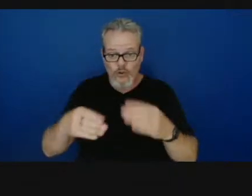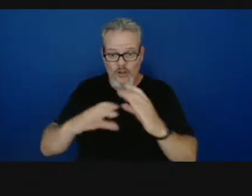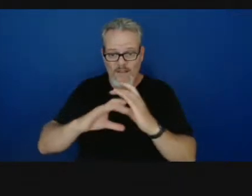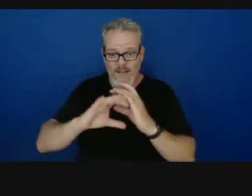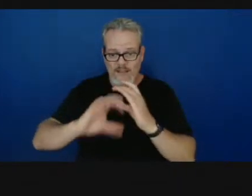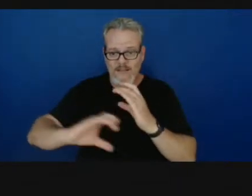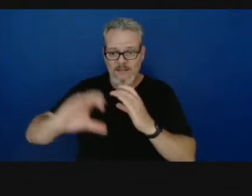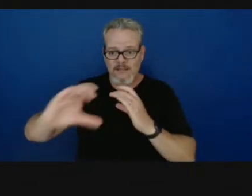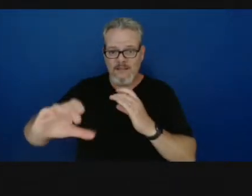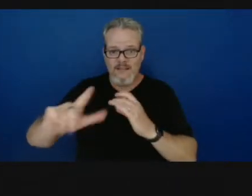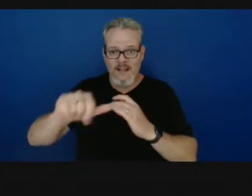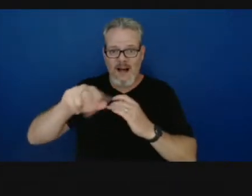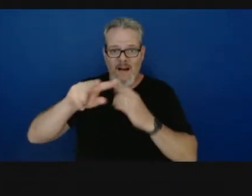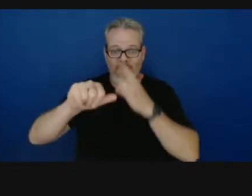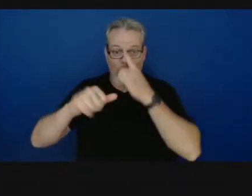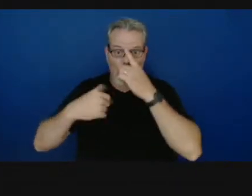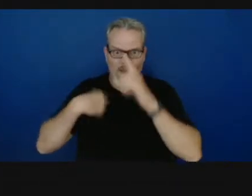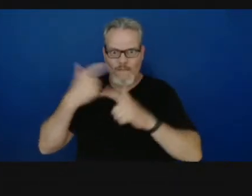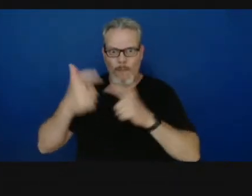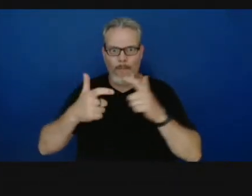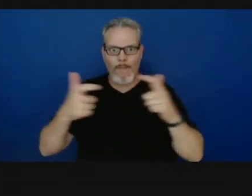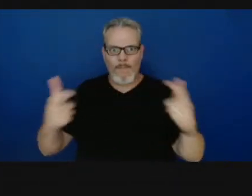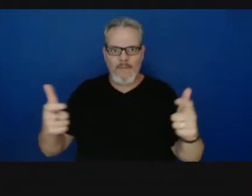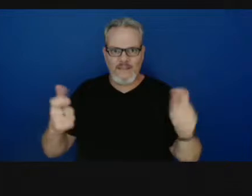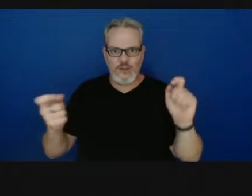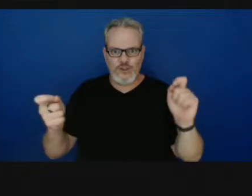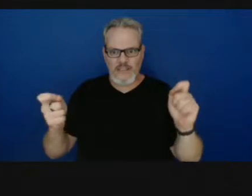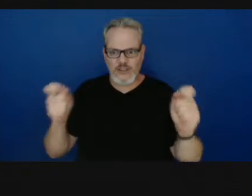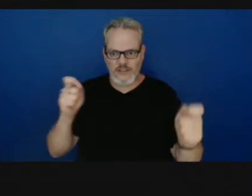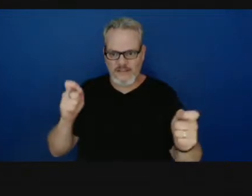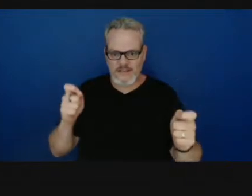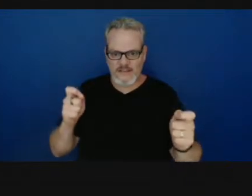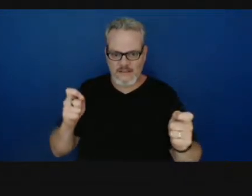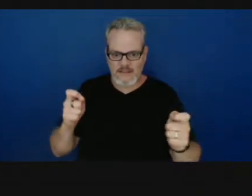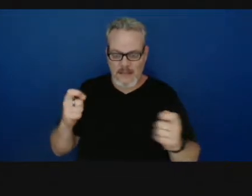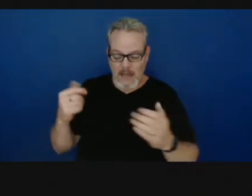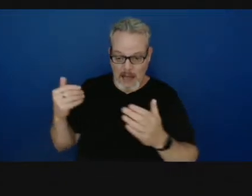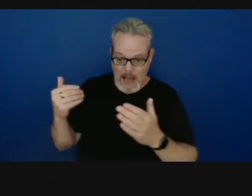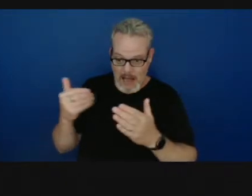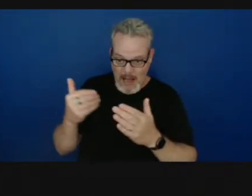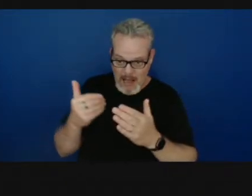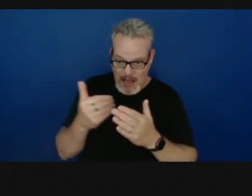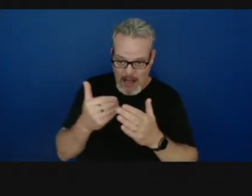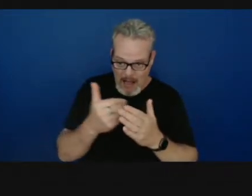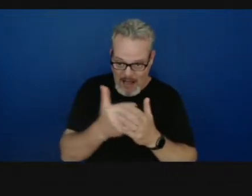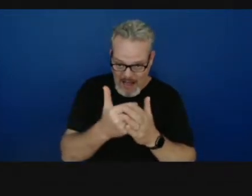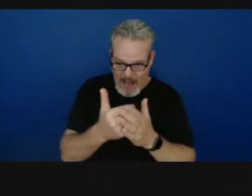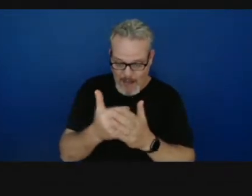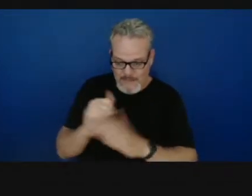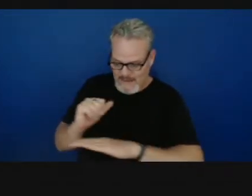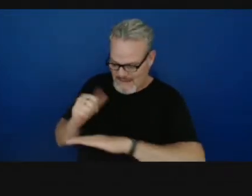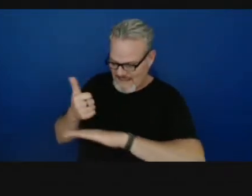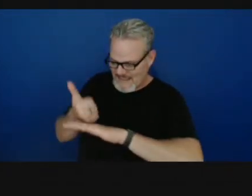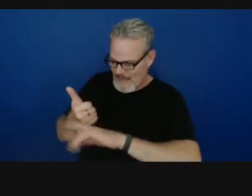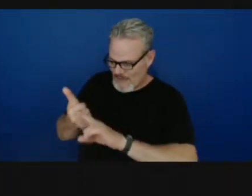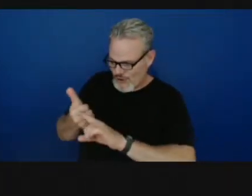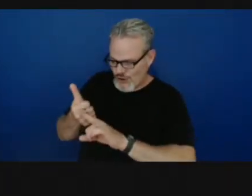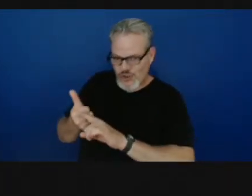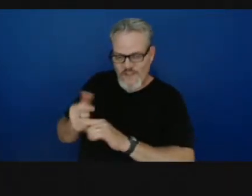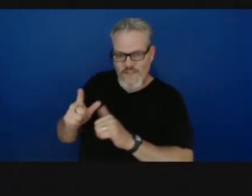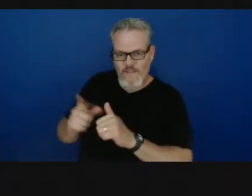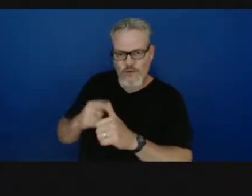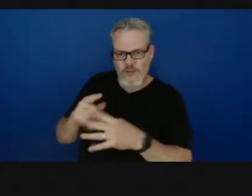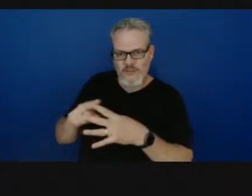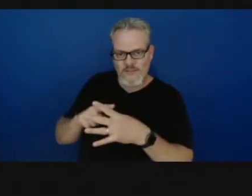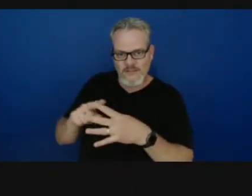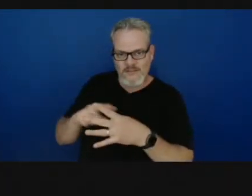there's some big changes coming its way. Up until this point, that lava channel that has established itself over the course of June and the first part of July